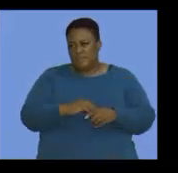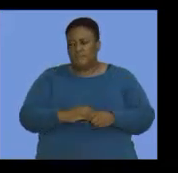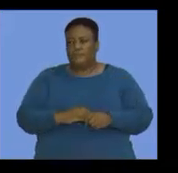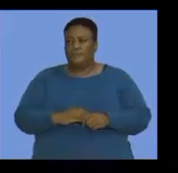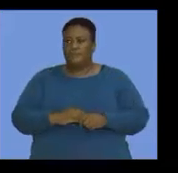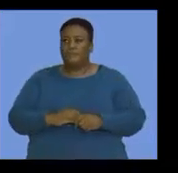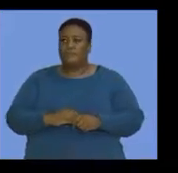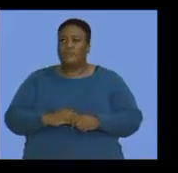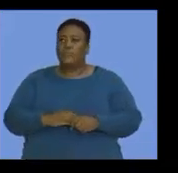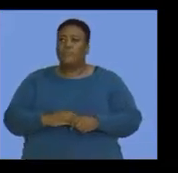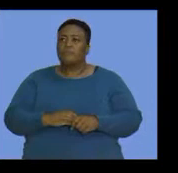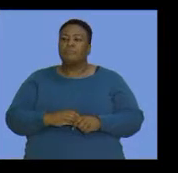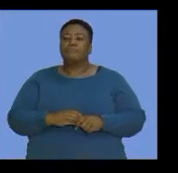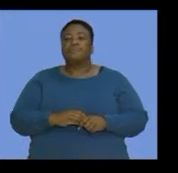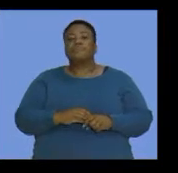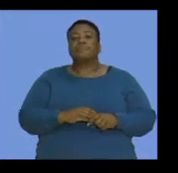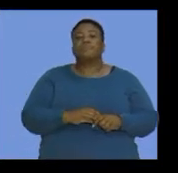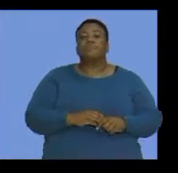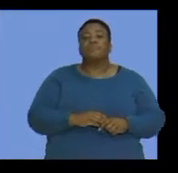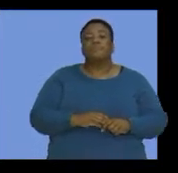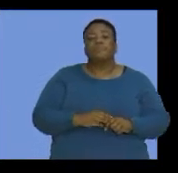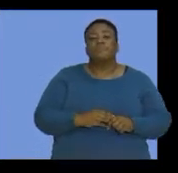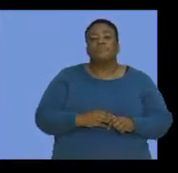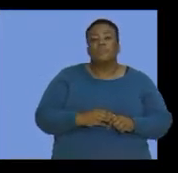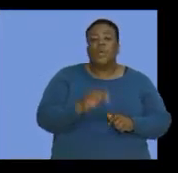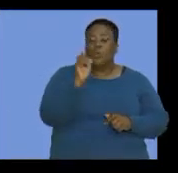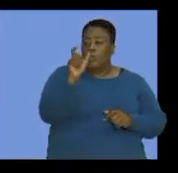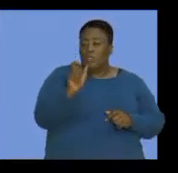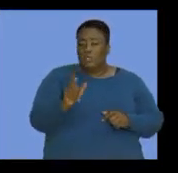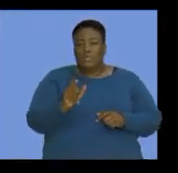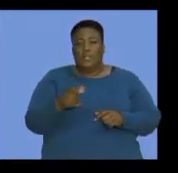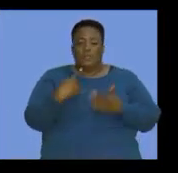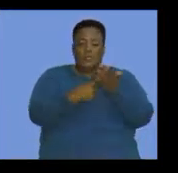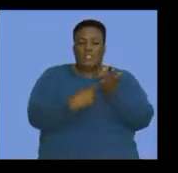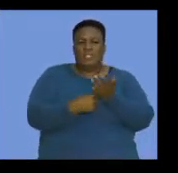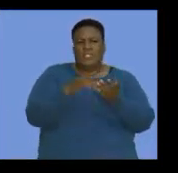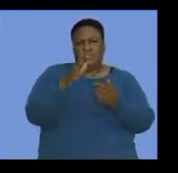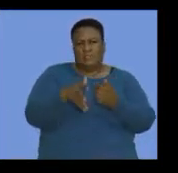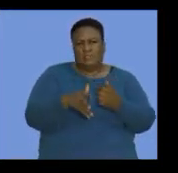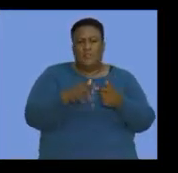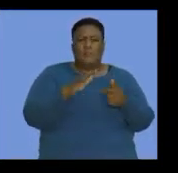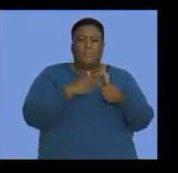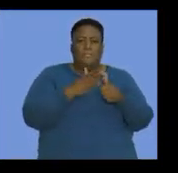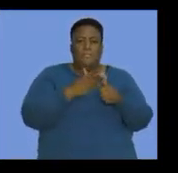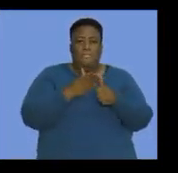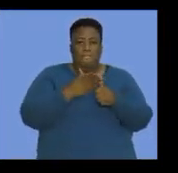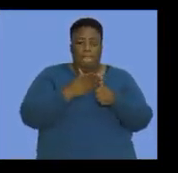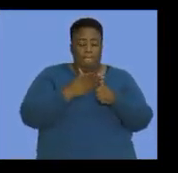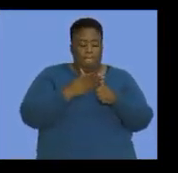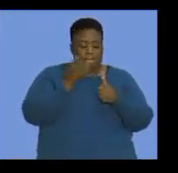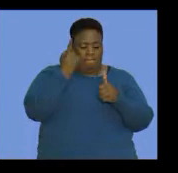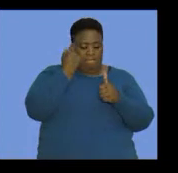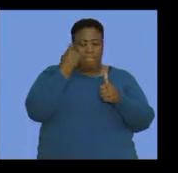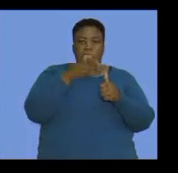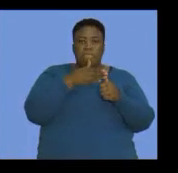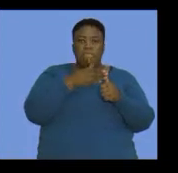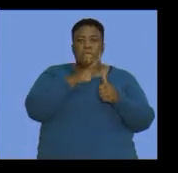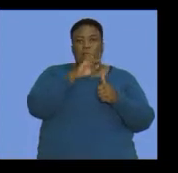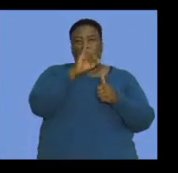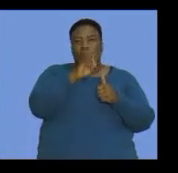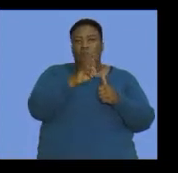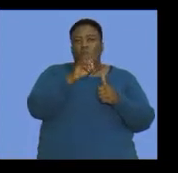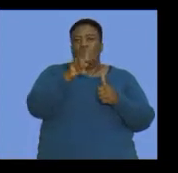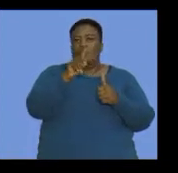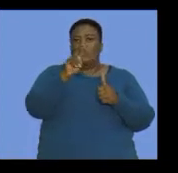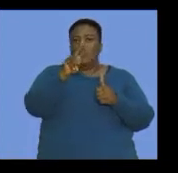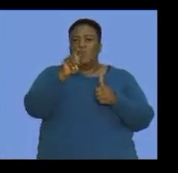Right, so some key words and concepts that we would look at. So it's important for us to understand what is biodiversity, and we'll unpack that concept. We know